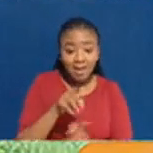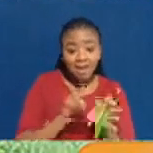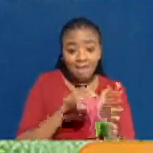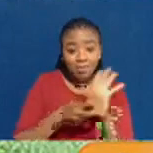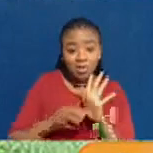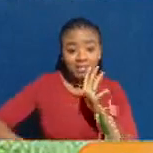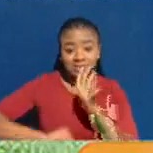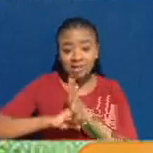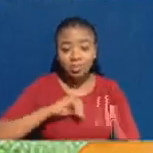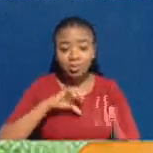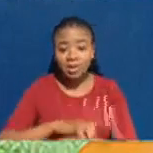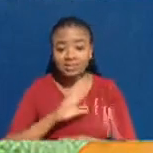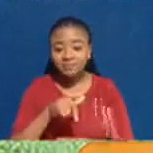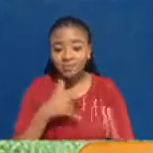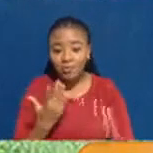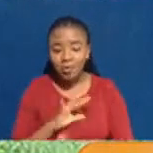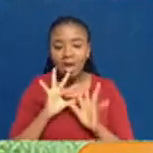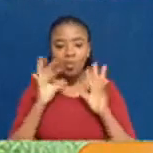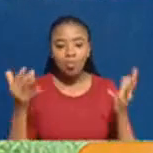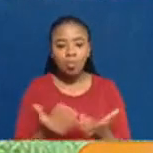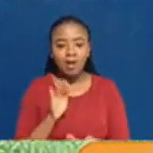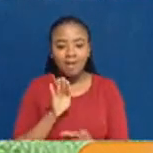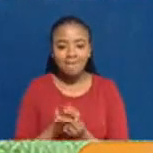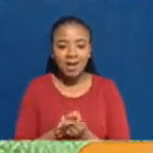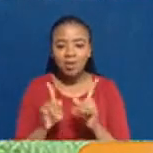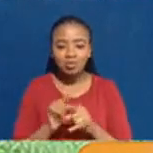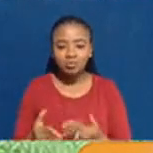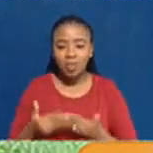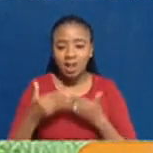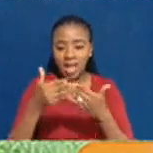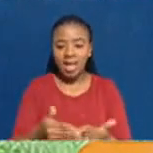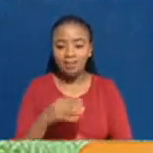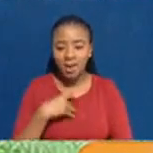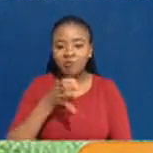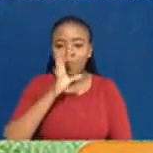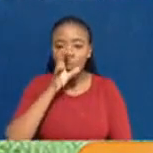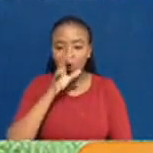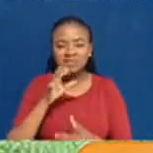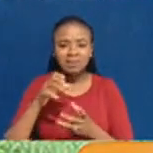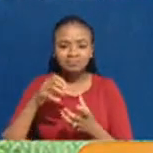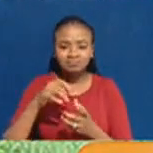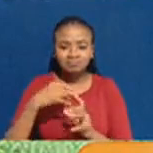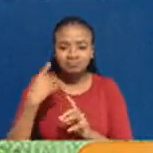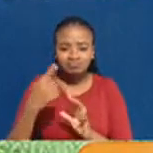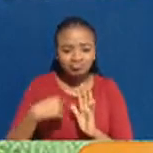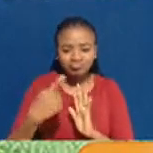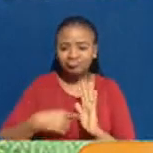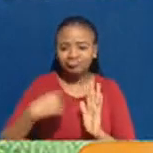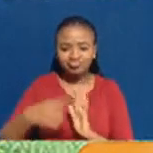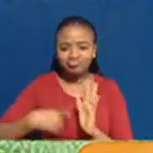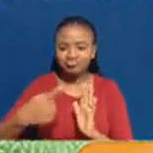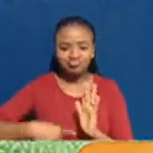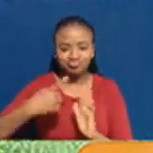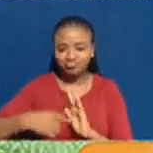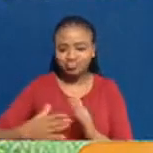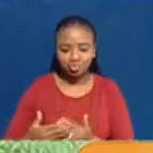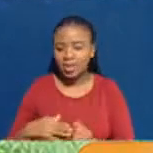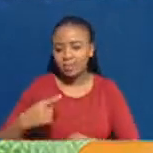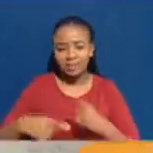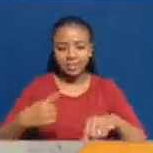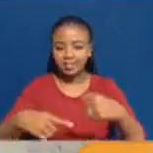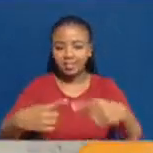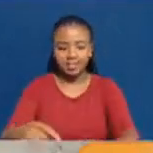to execute the construction of water pans across the county to facilitate irrigation for farmers.